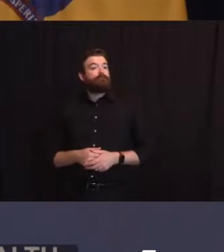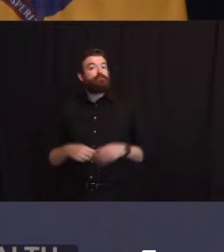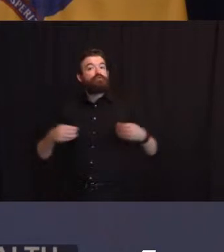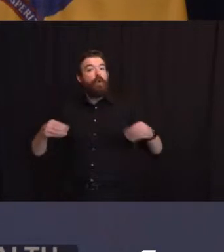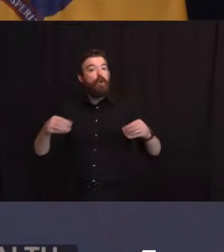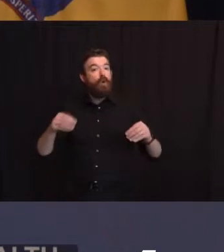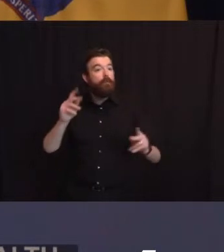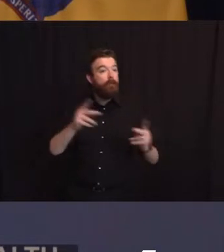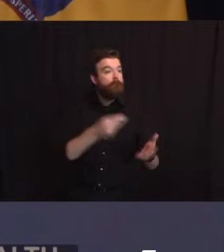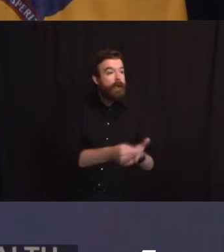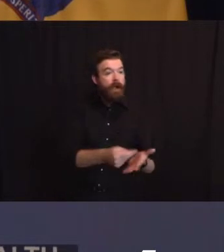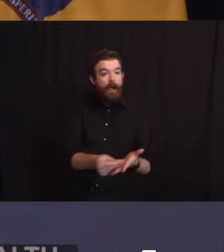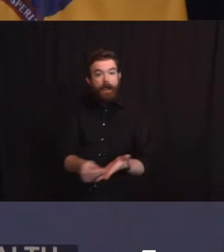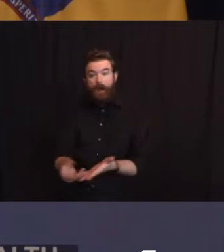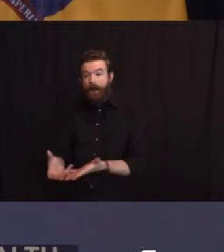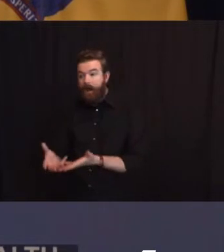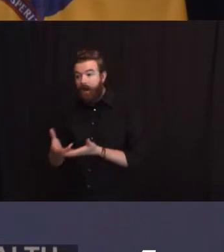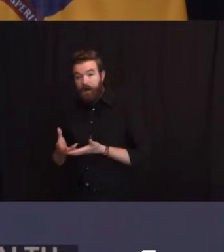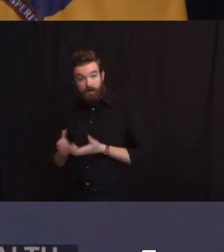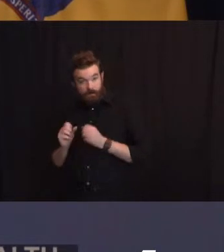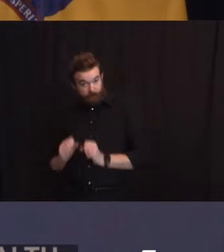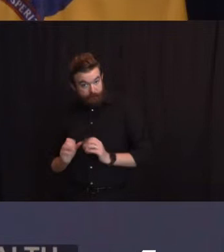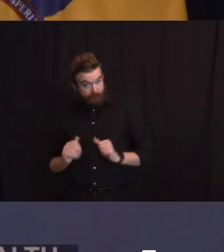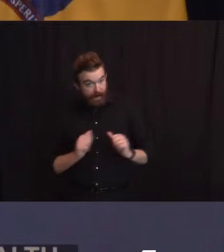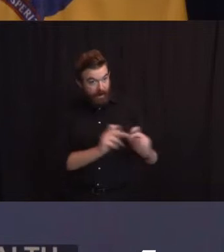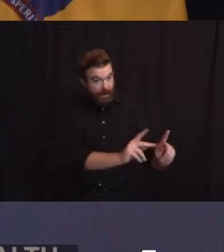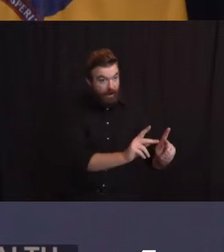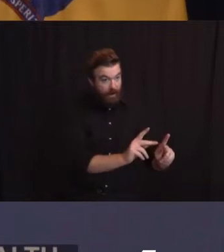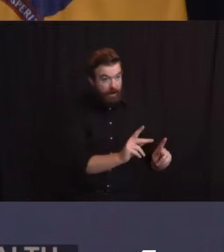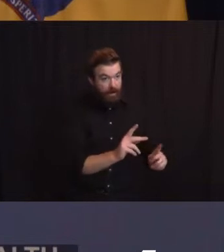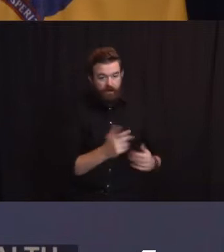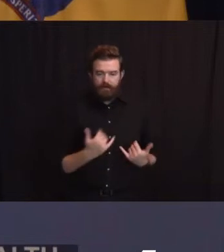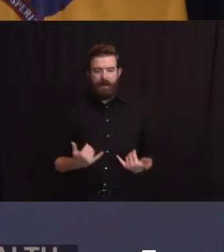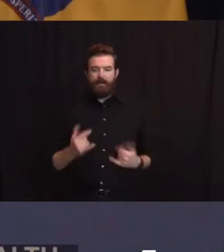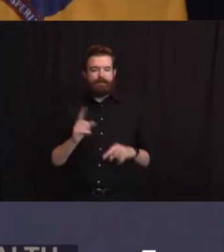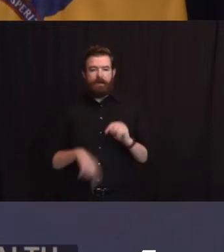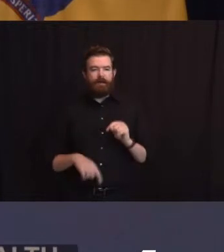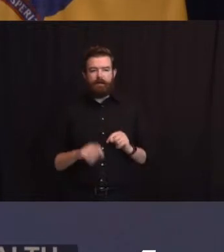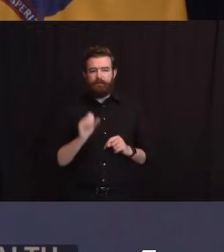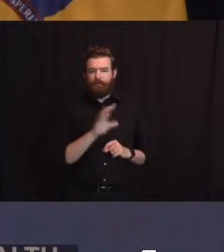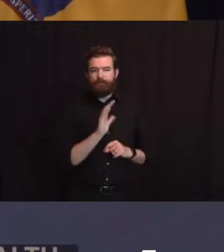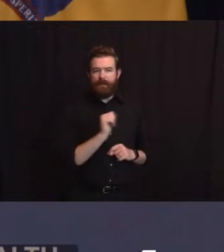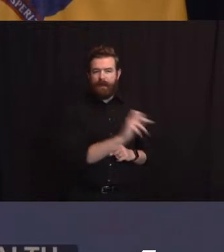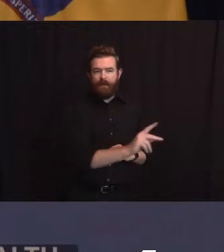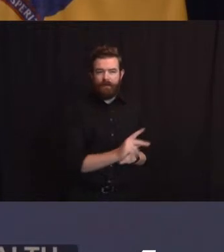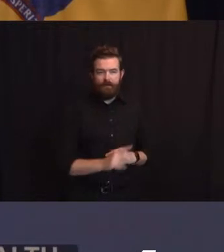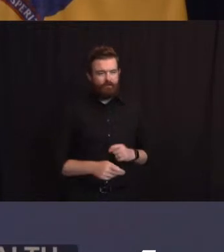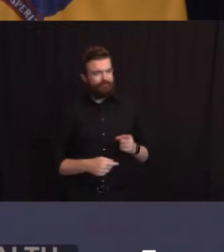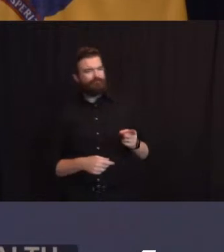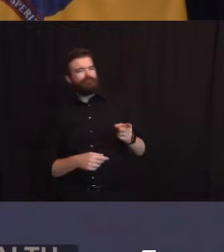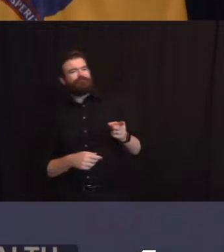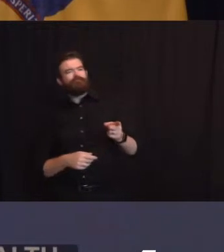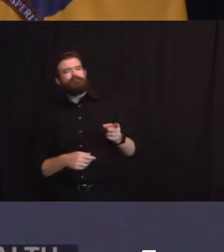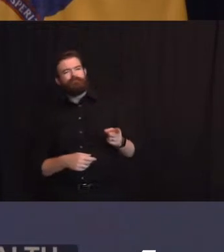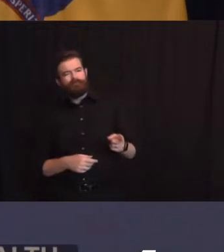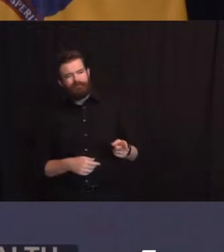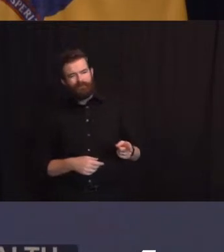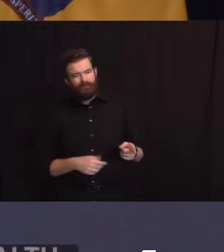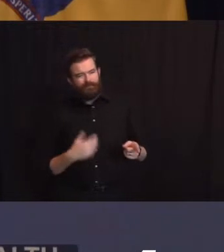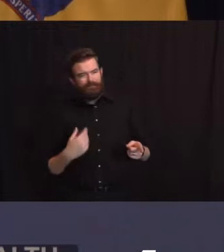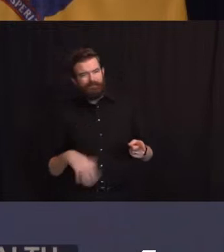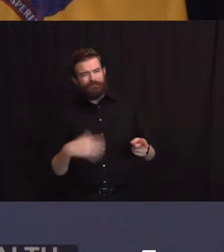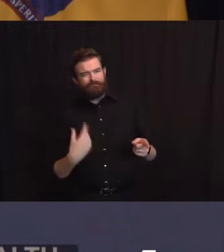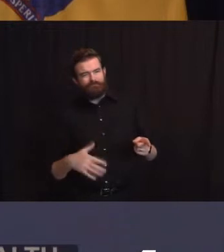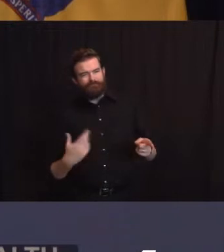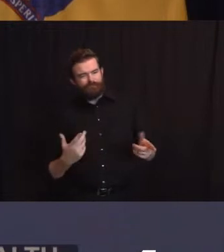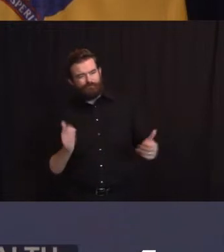That first question was rather dramatic, Brent, don't you agree? Just to give you a little bit of a visual, okay?